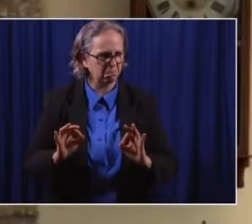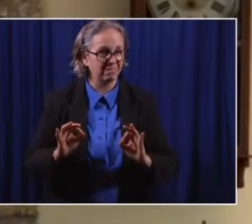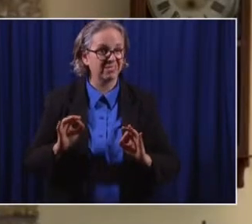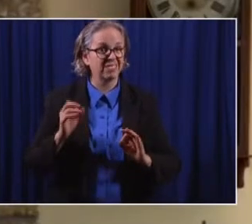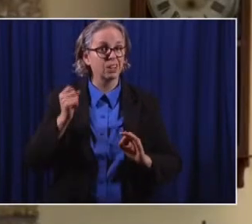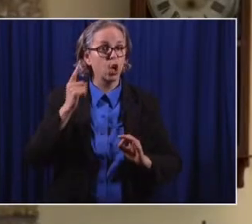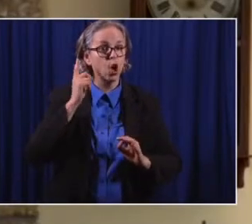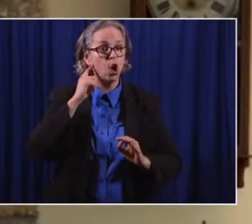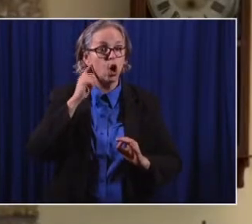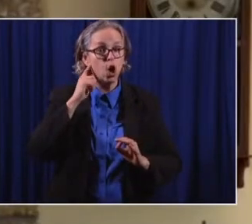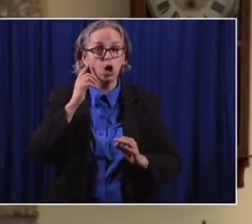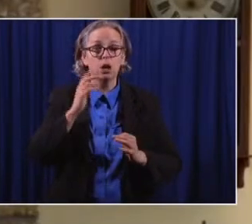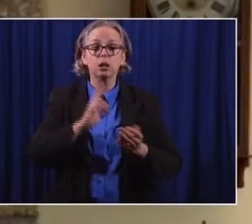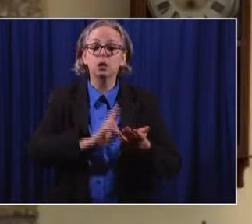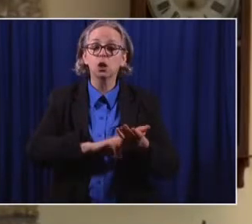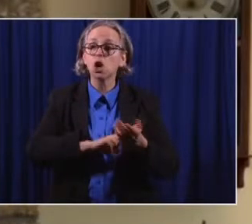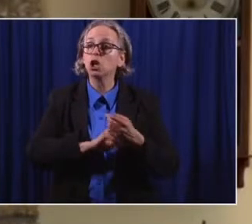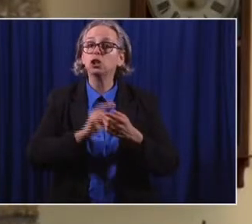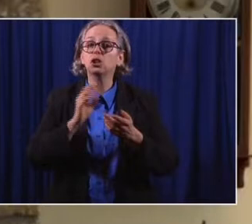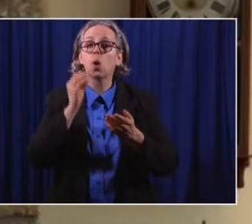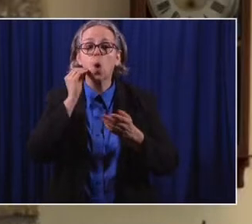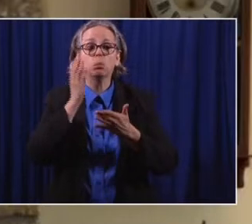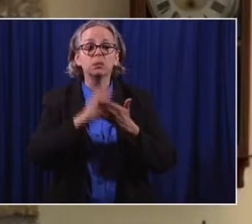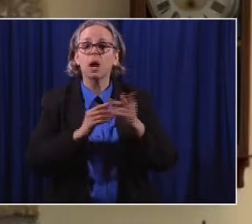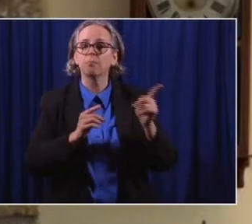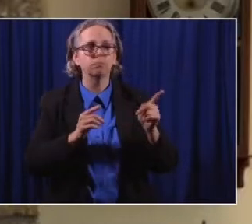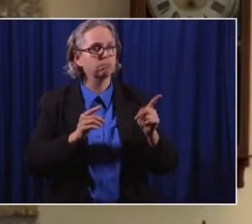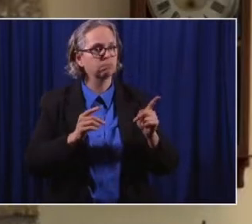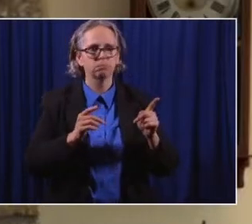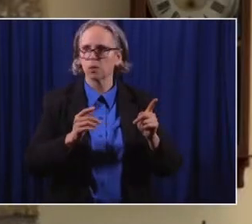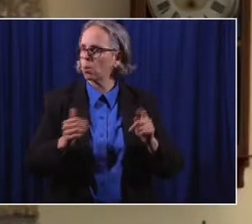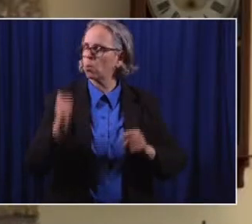nursing homes are not carrying out outside visitation.